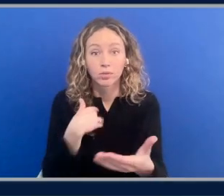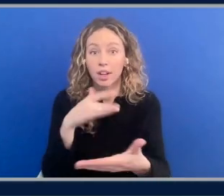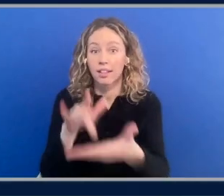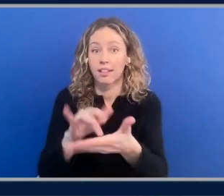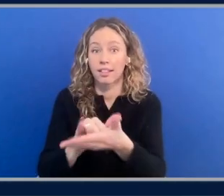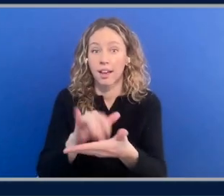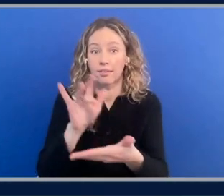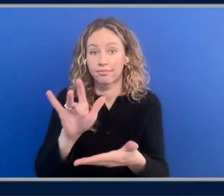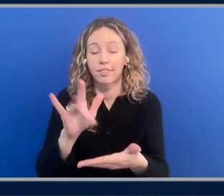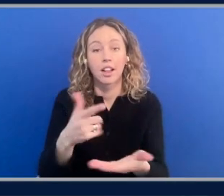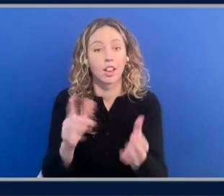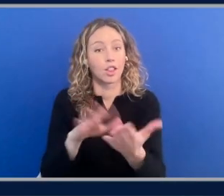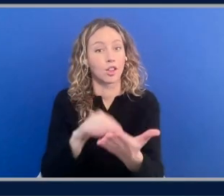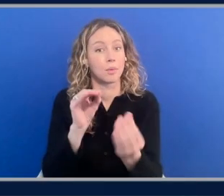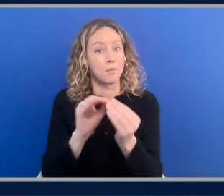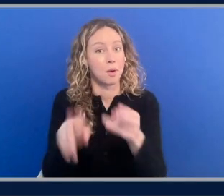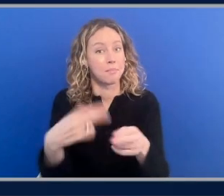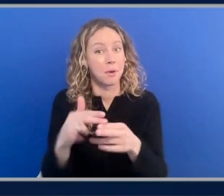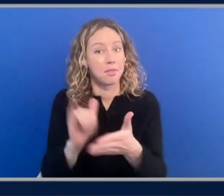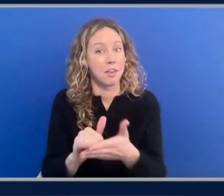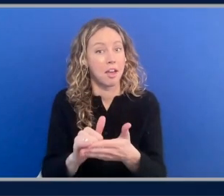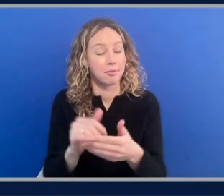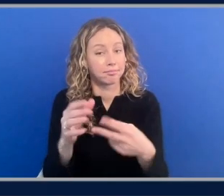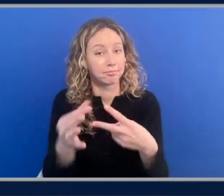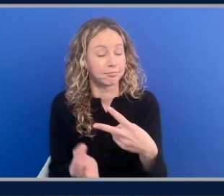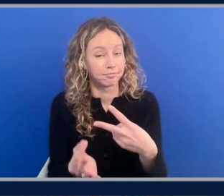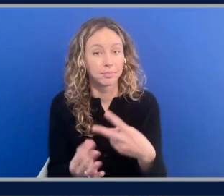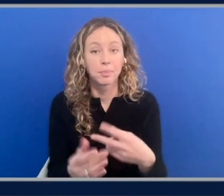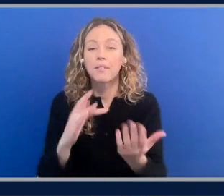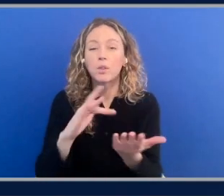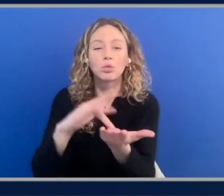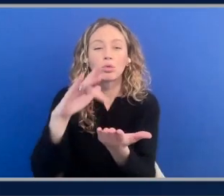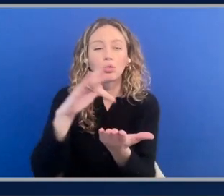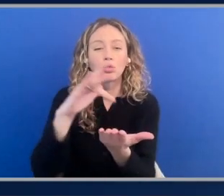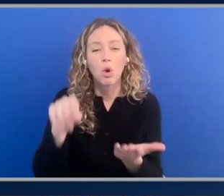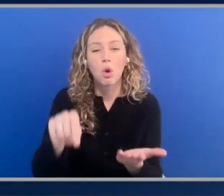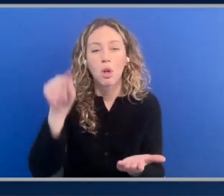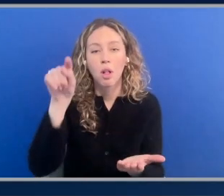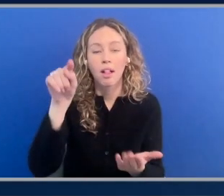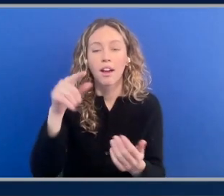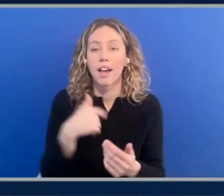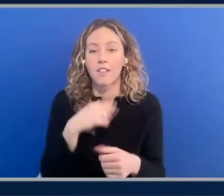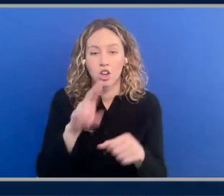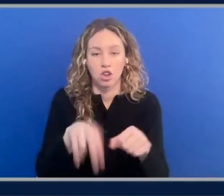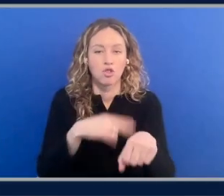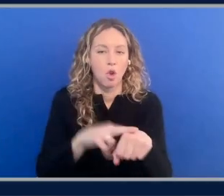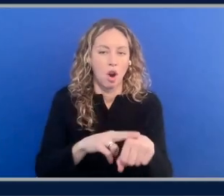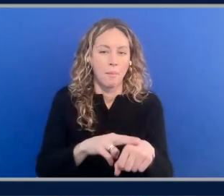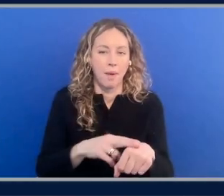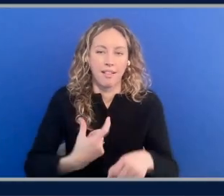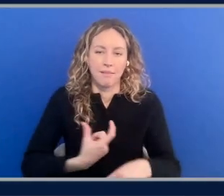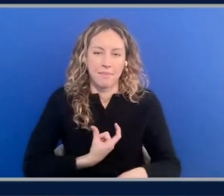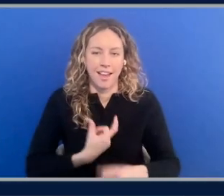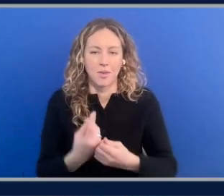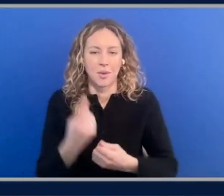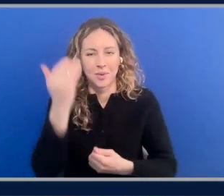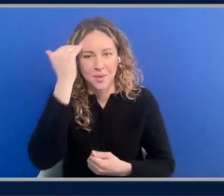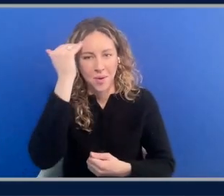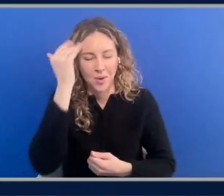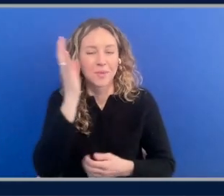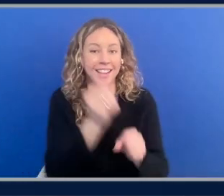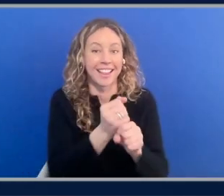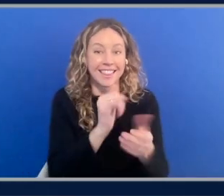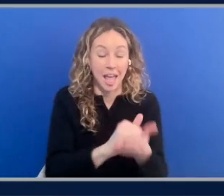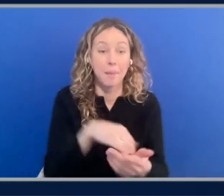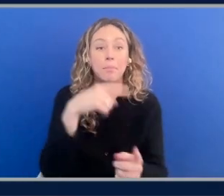learn more about that. But what we see here is if we scroll down, you have the normal badge that everyone's used to. So you get that, but you also get this